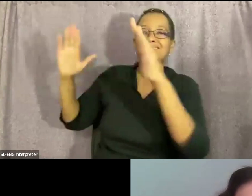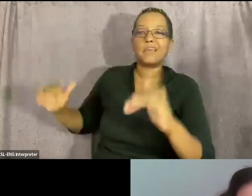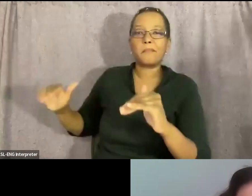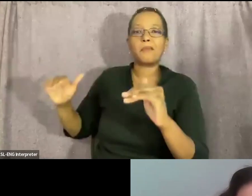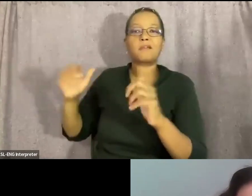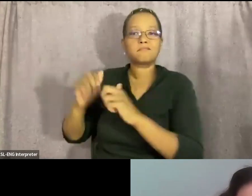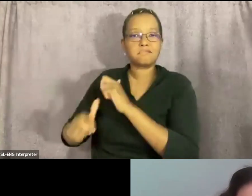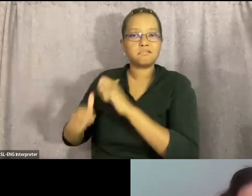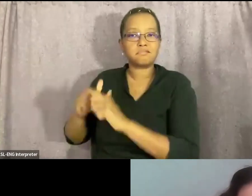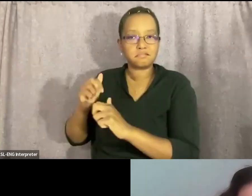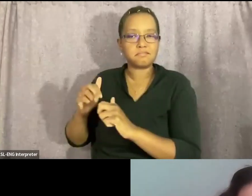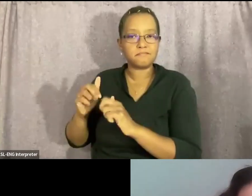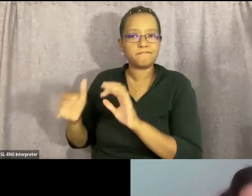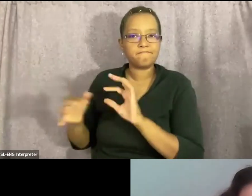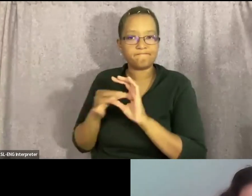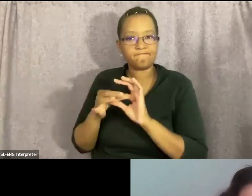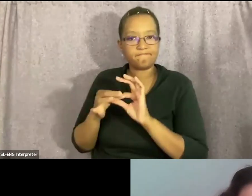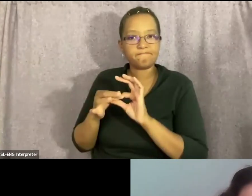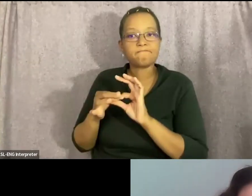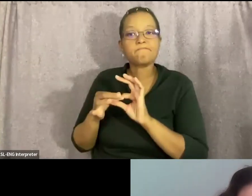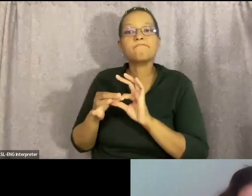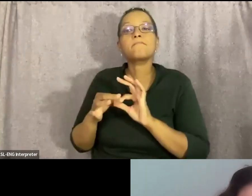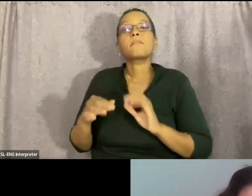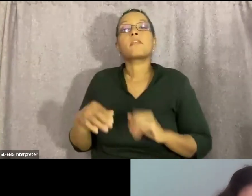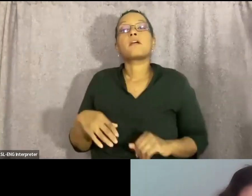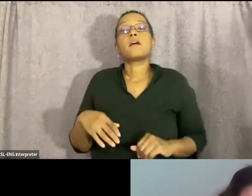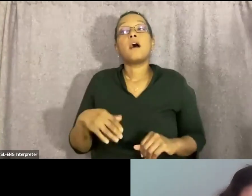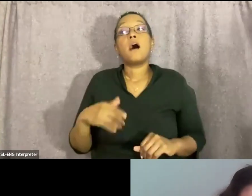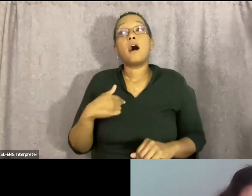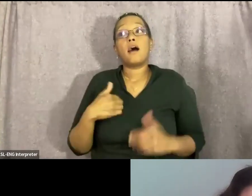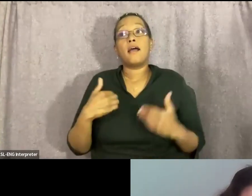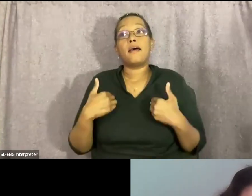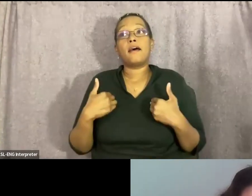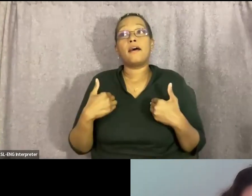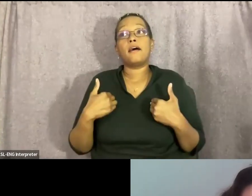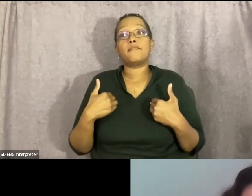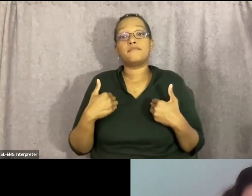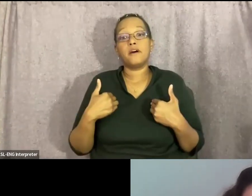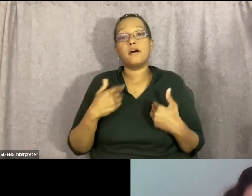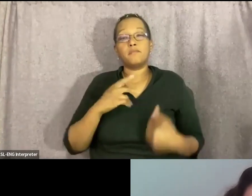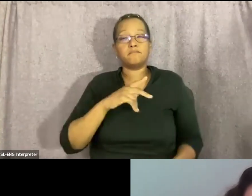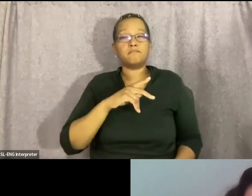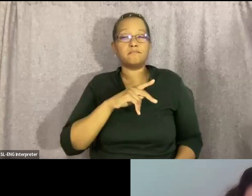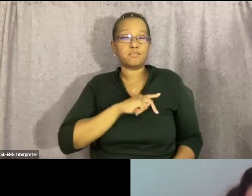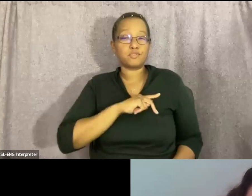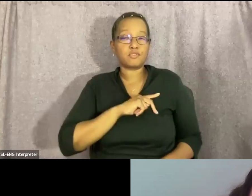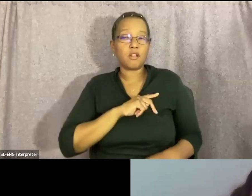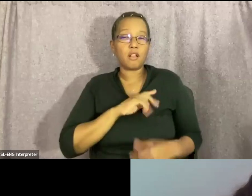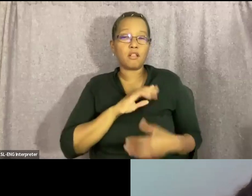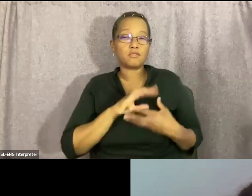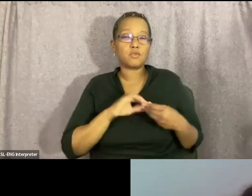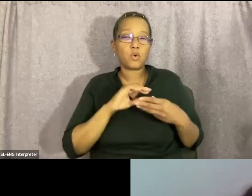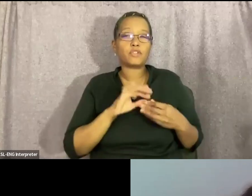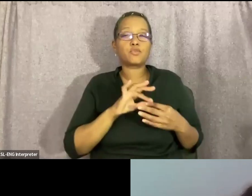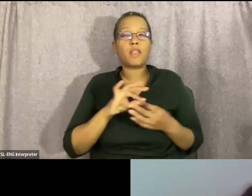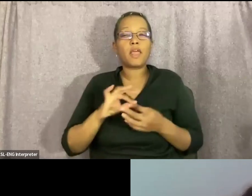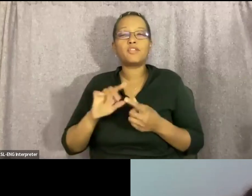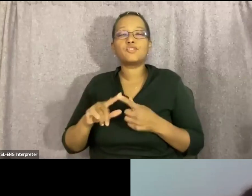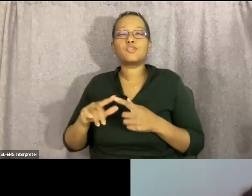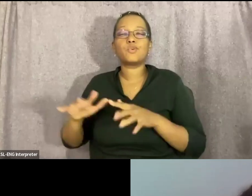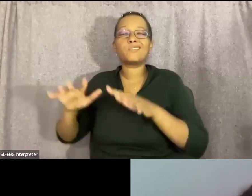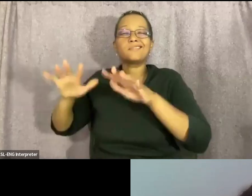So I think that it's definitely a balance, but I think that seeing both the zoomed